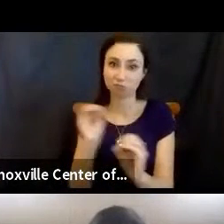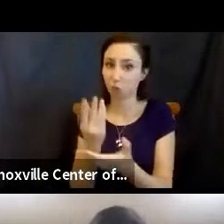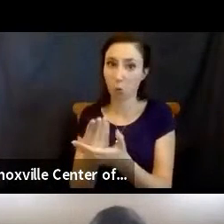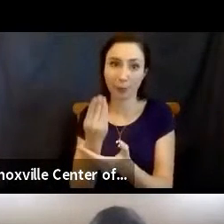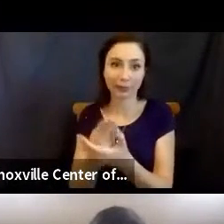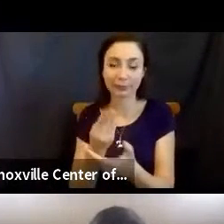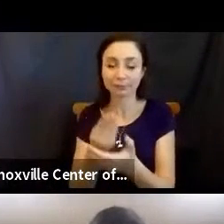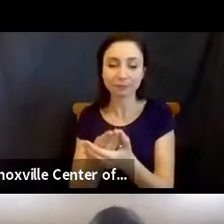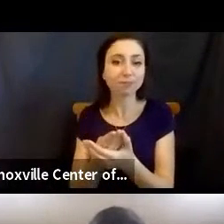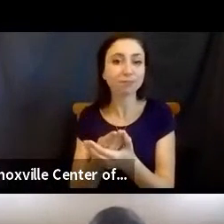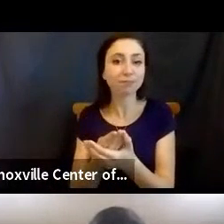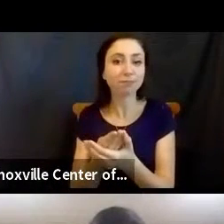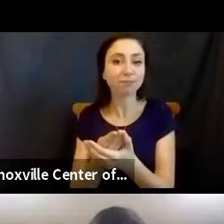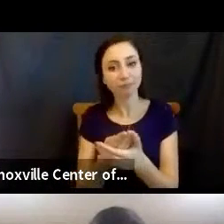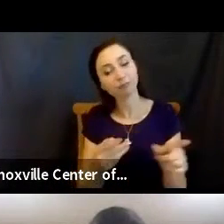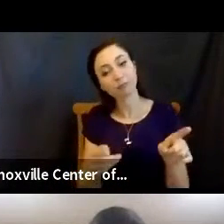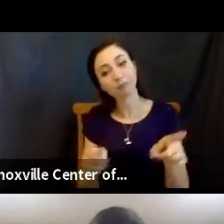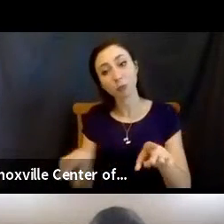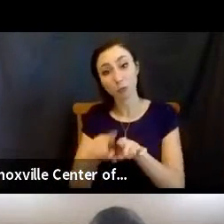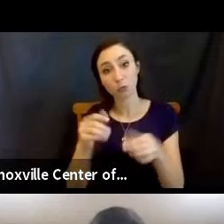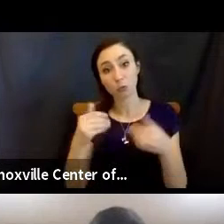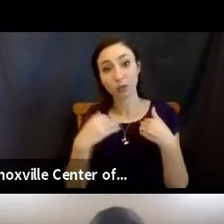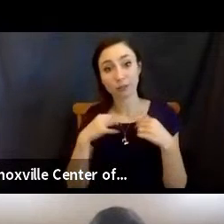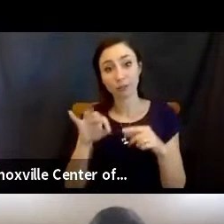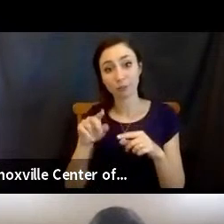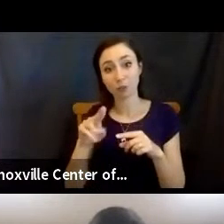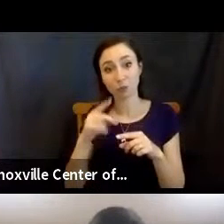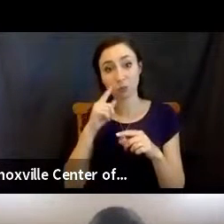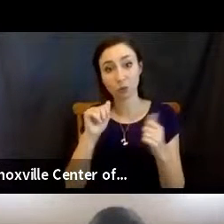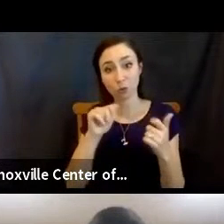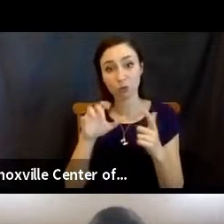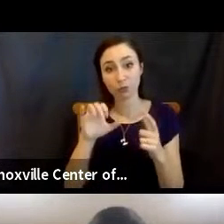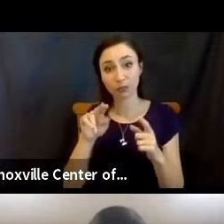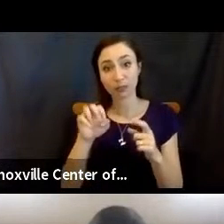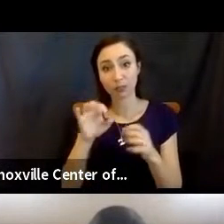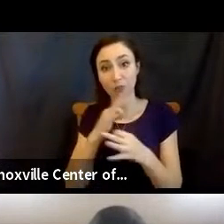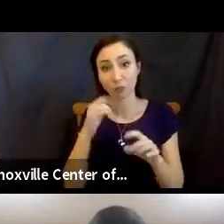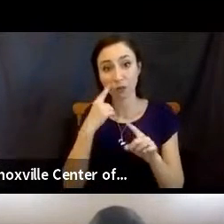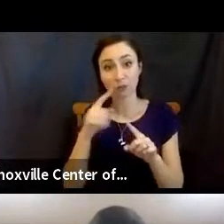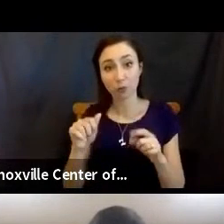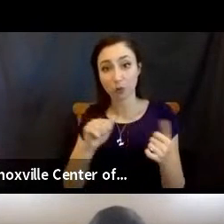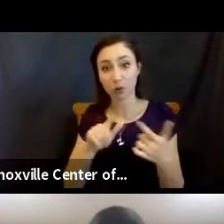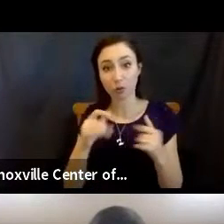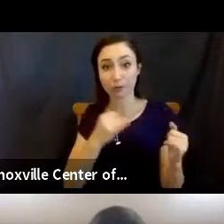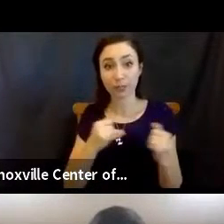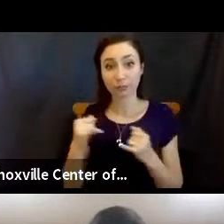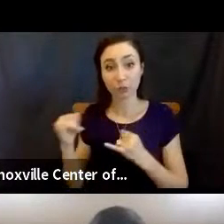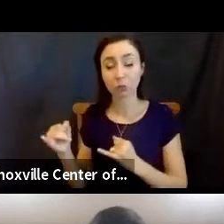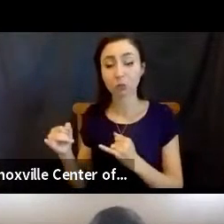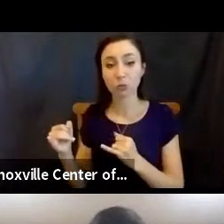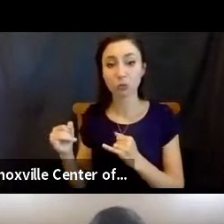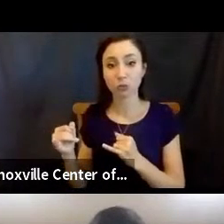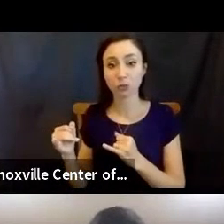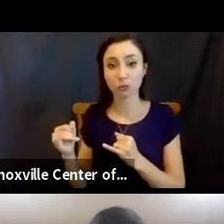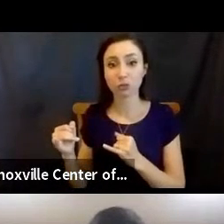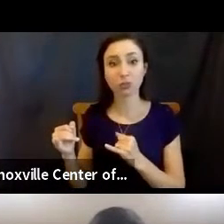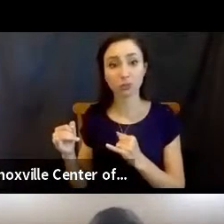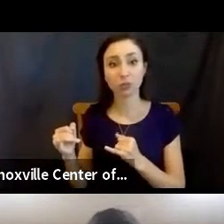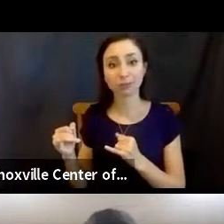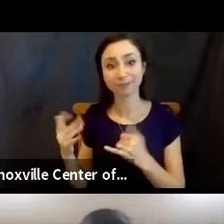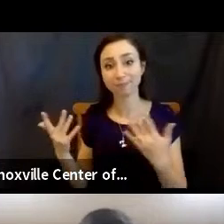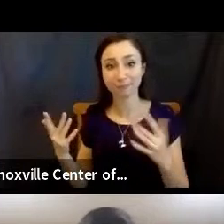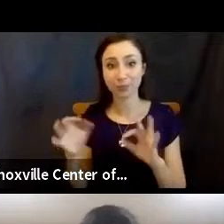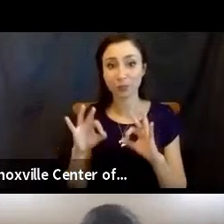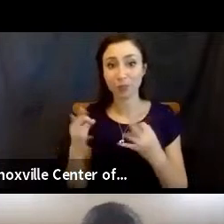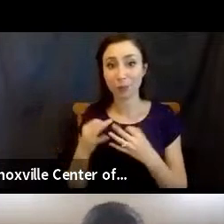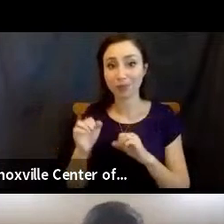flu shots available in all of our clinics free of charge to the individual. And so families